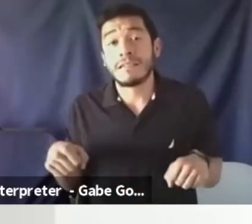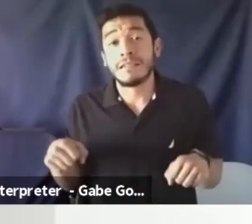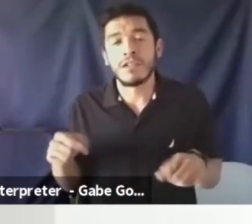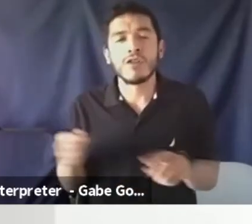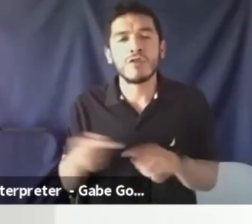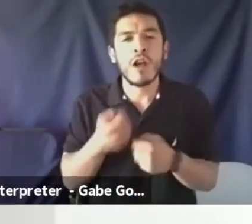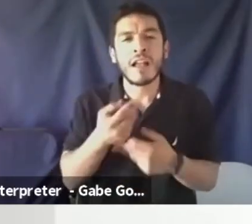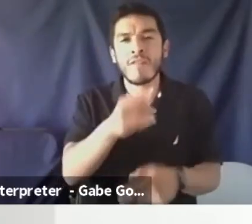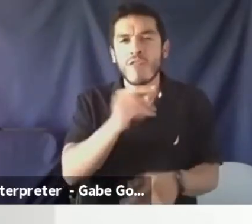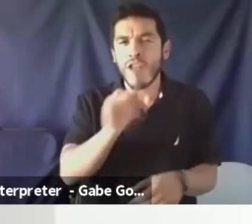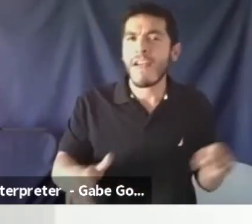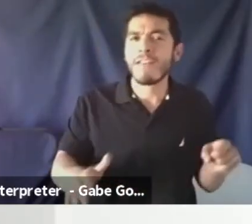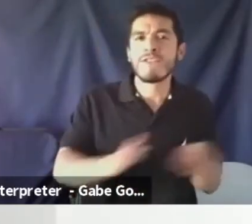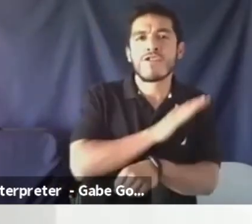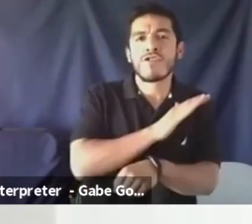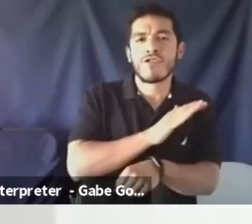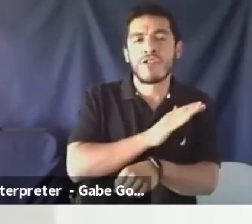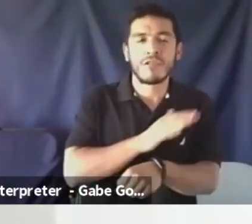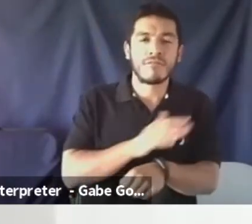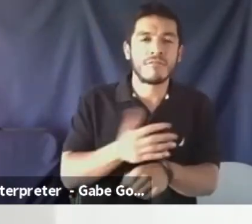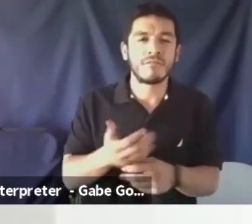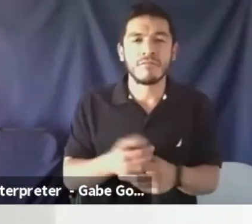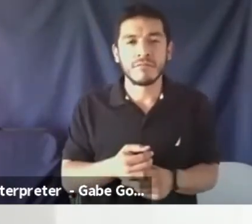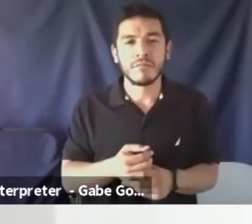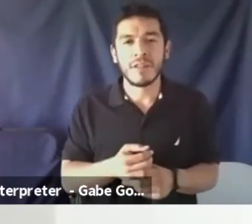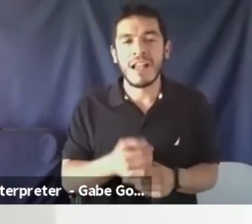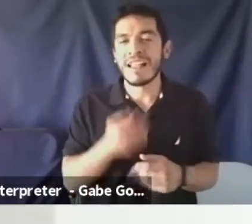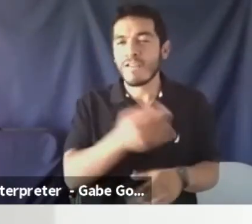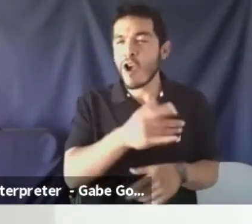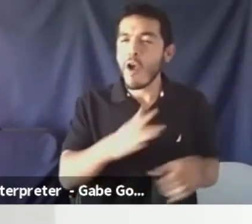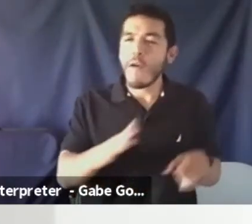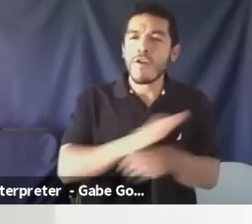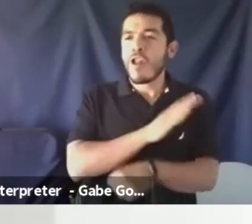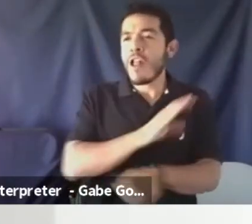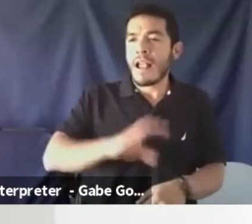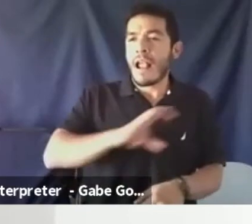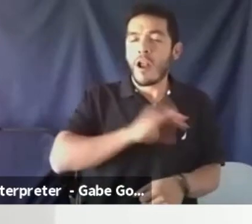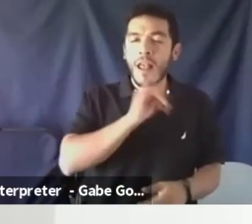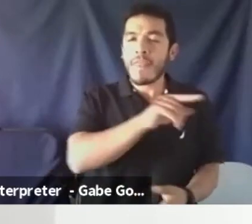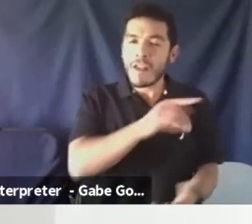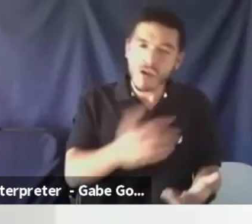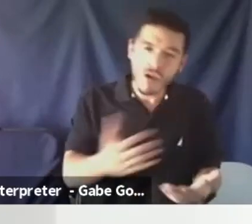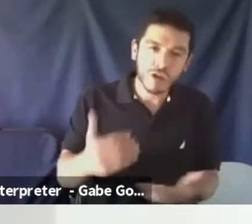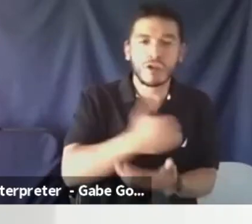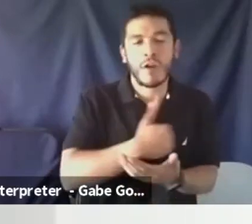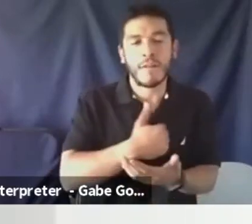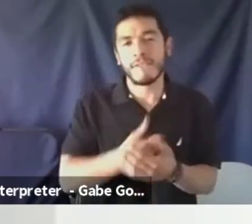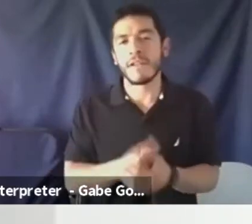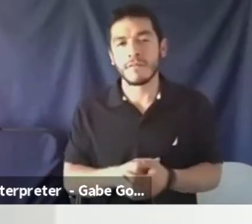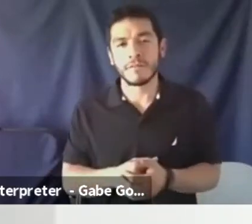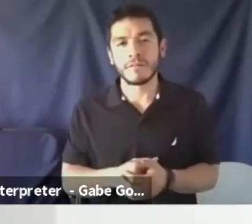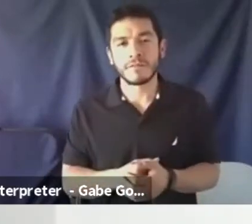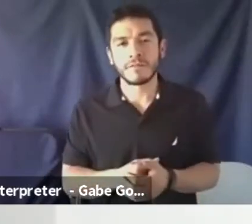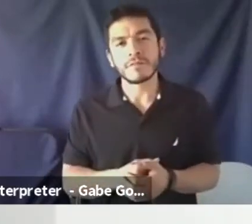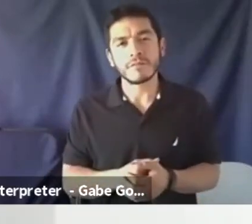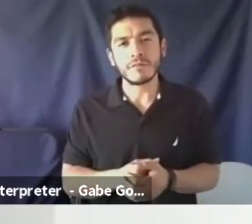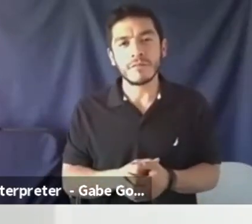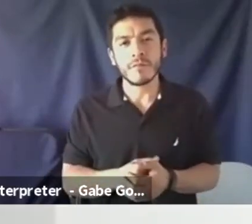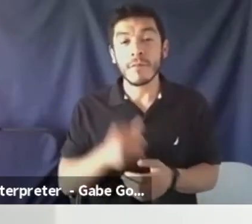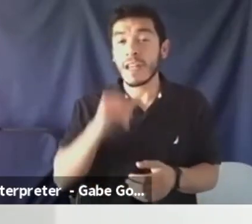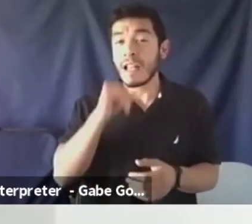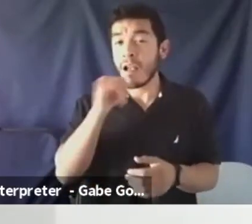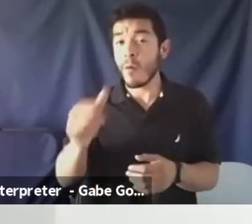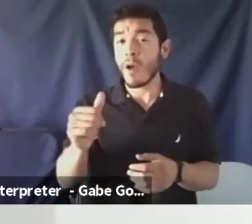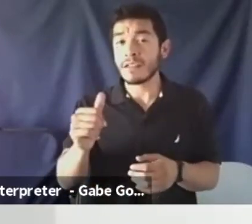her that fullness, you know, that she deserved. I think it wasn't as clear to me in the